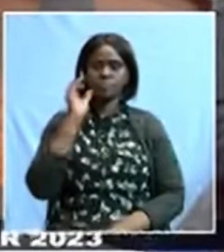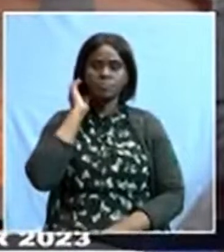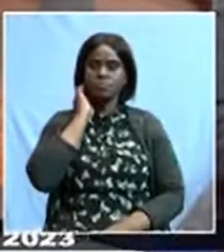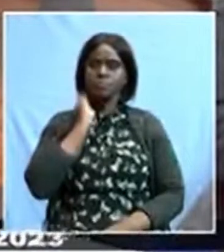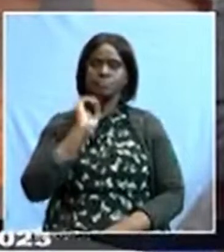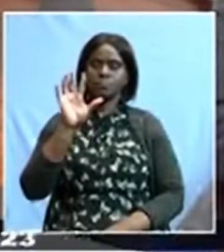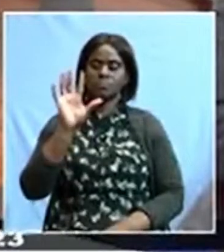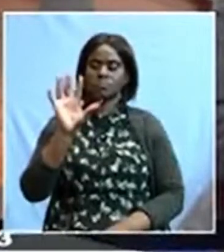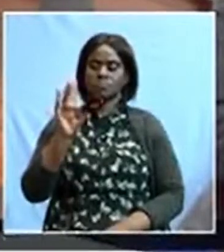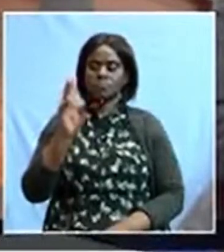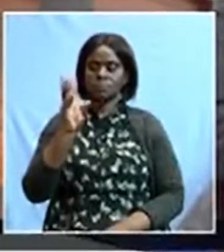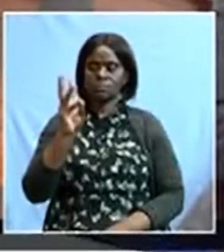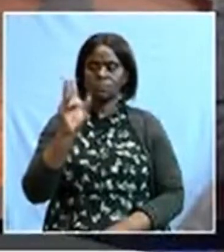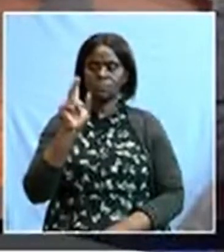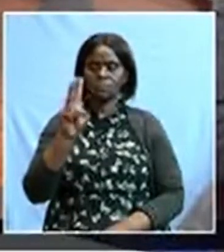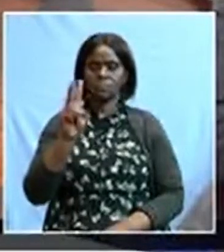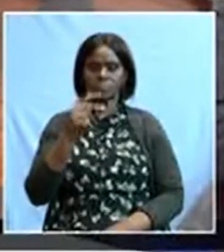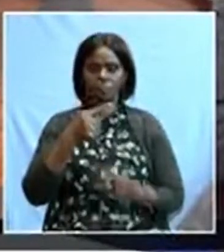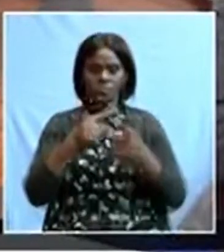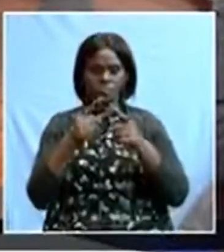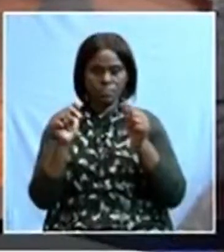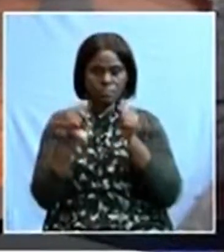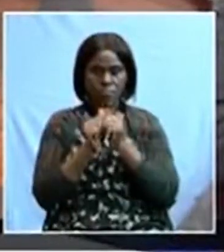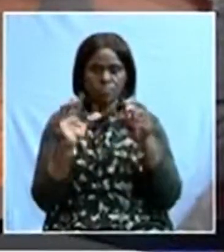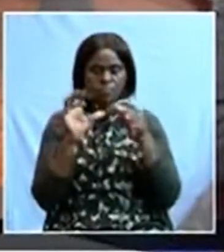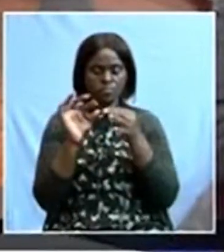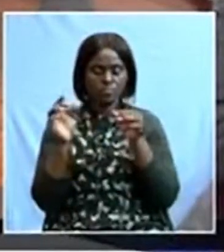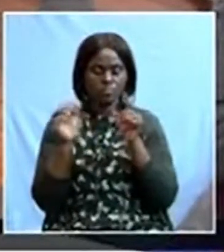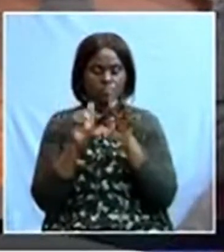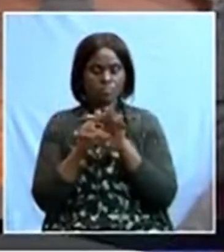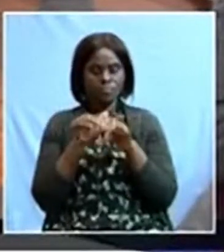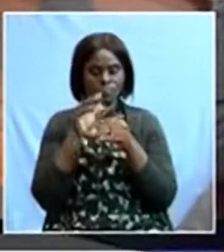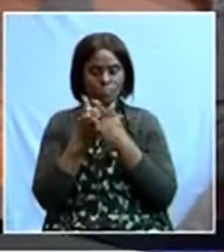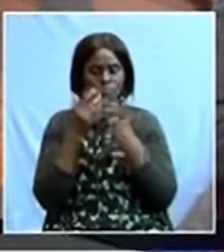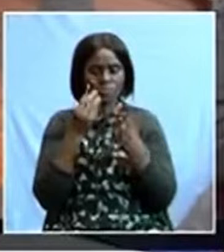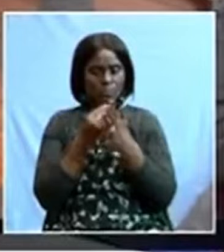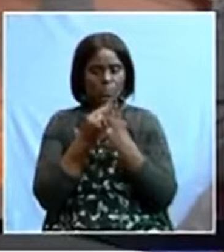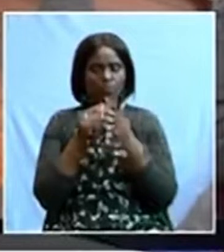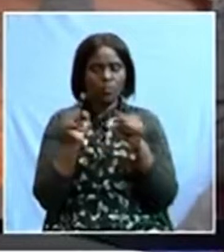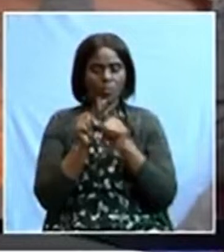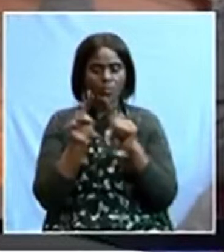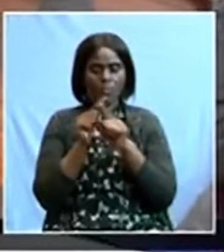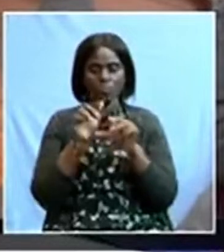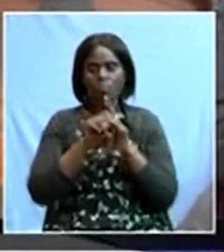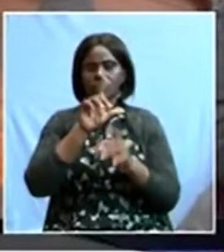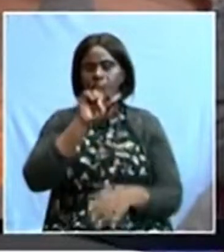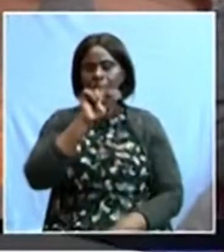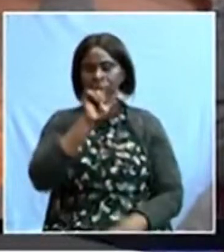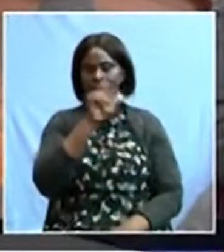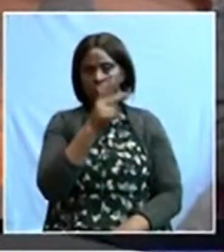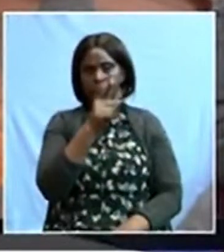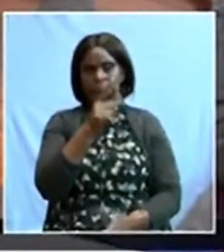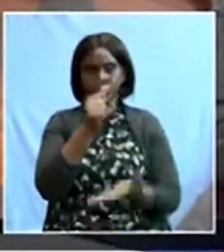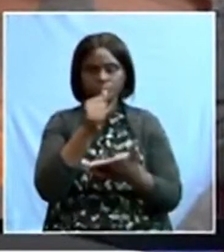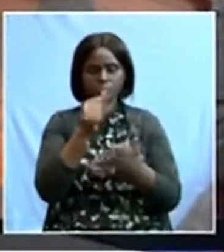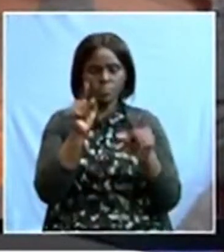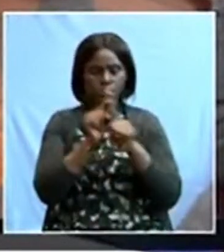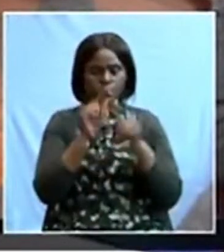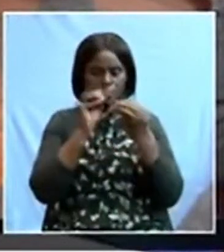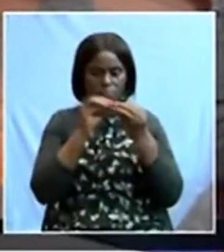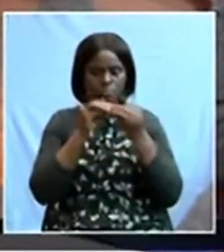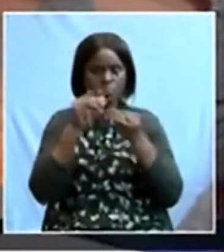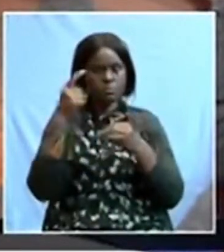3,941,062 kwacha was due to various facets aligned on revenue lines in our 2023 budget,